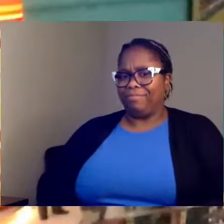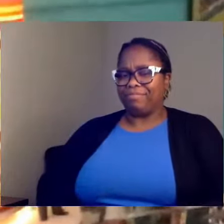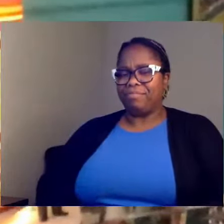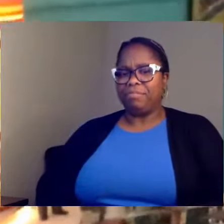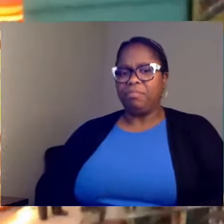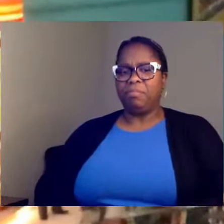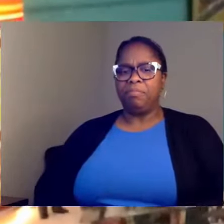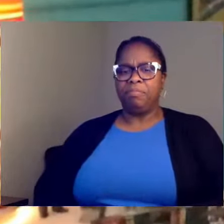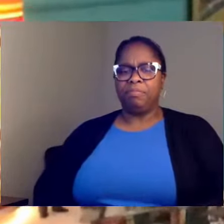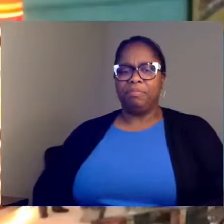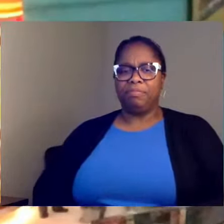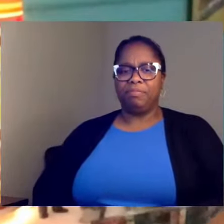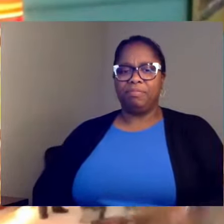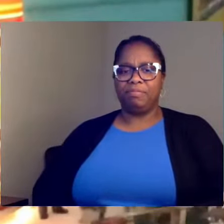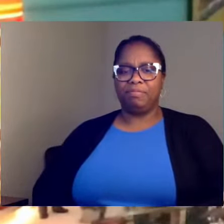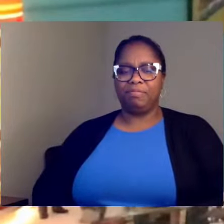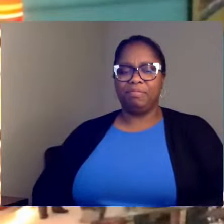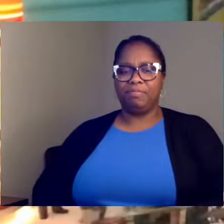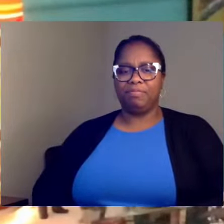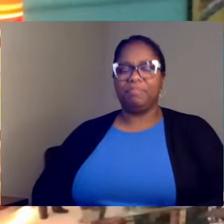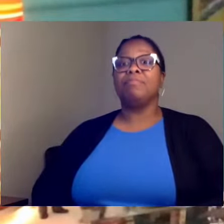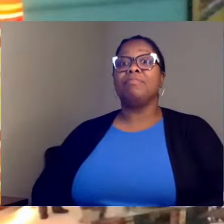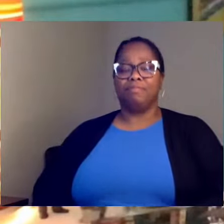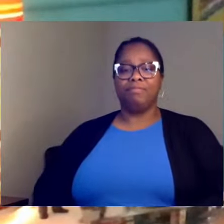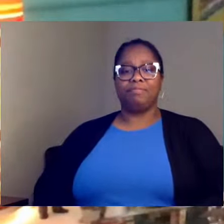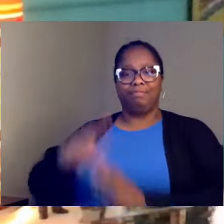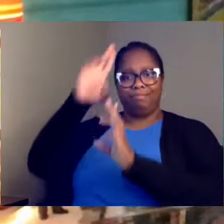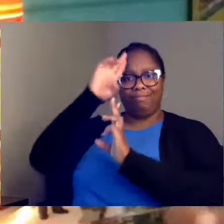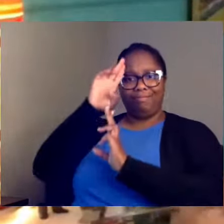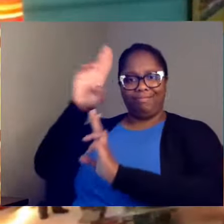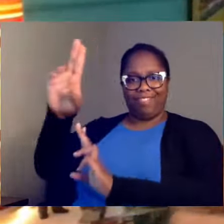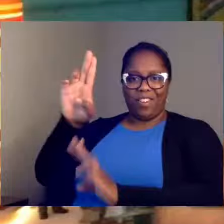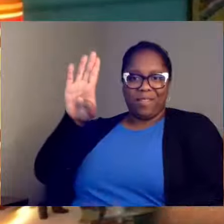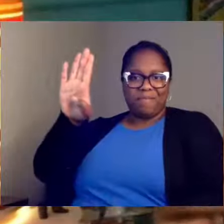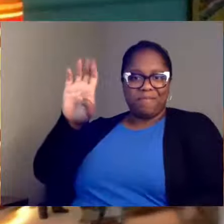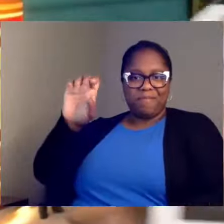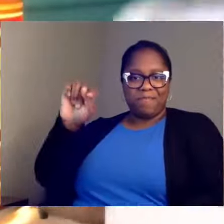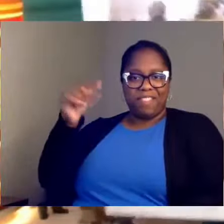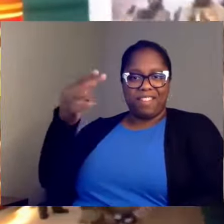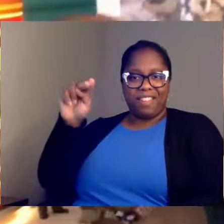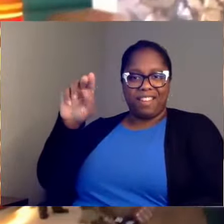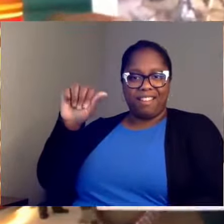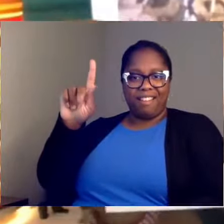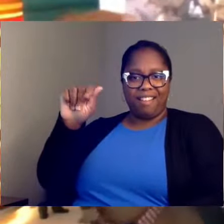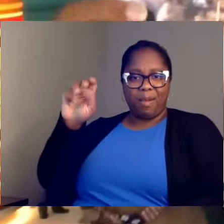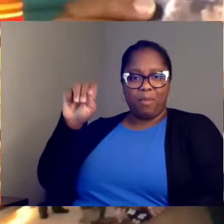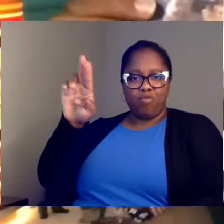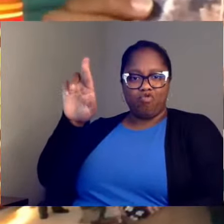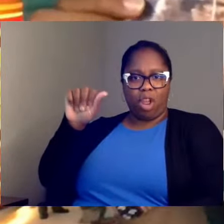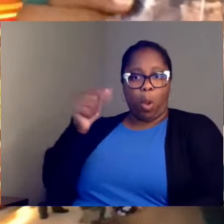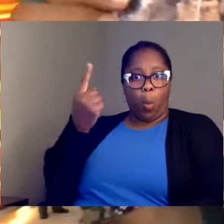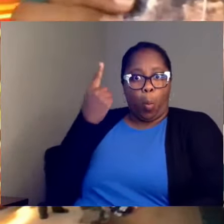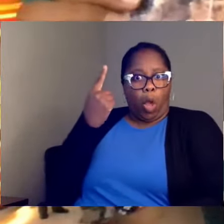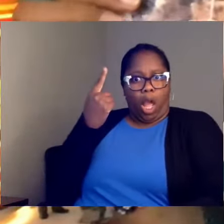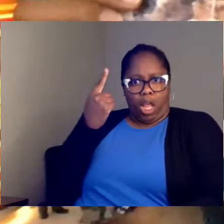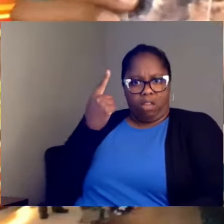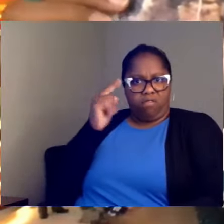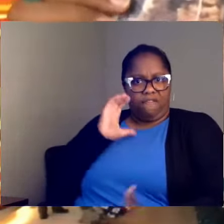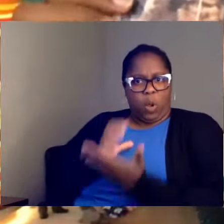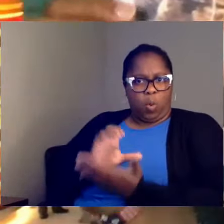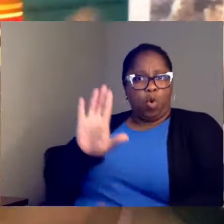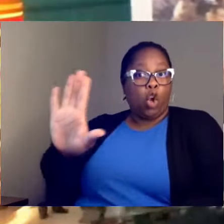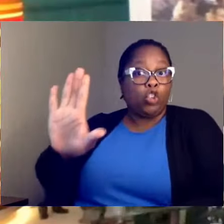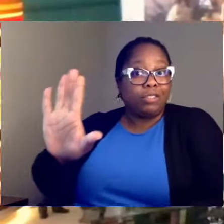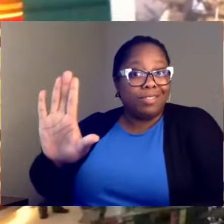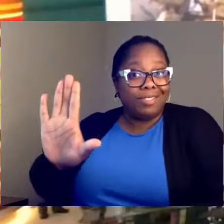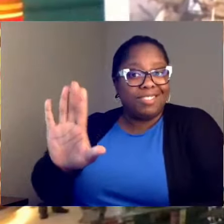So, in honor of Beth Nakamura, I wanted to choose one of her photos. oh wow. Now, this